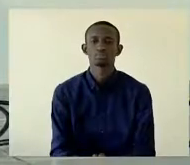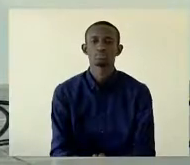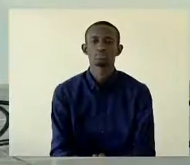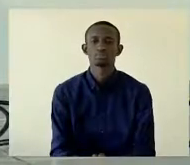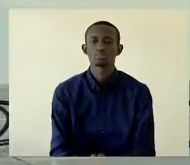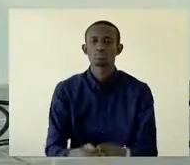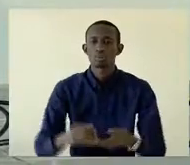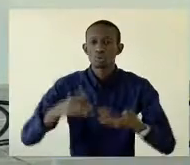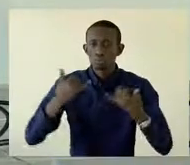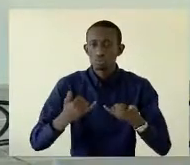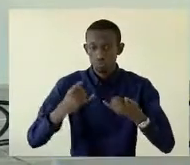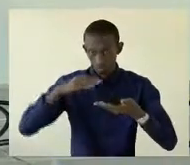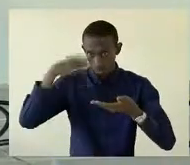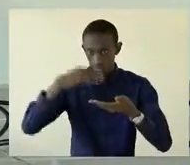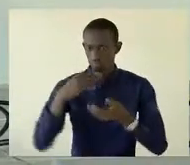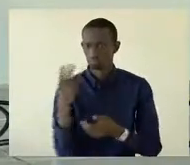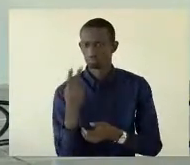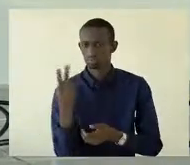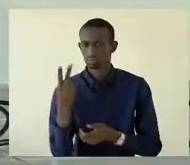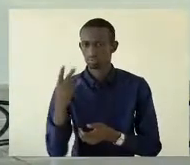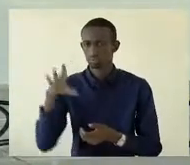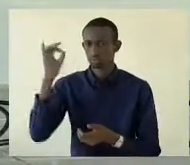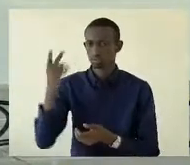today we are going to look at two things.